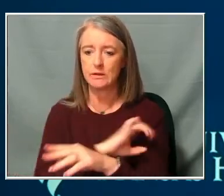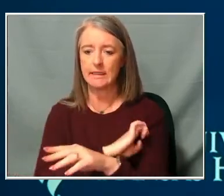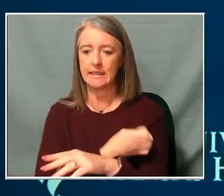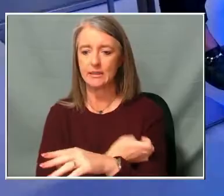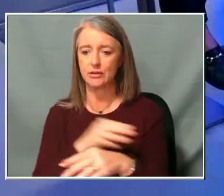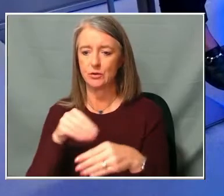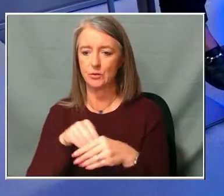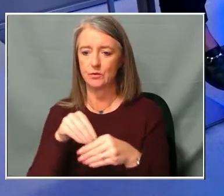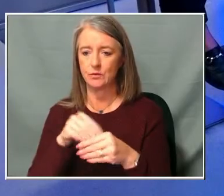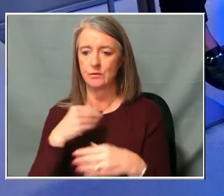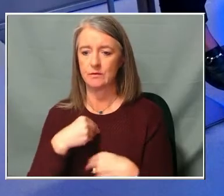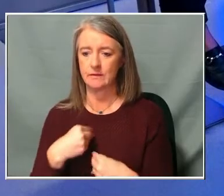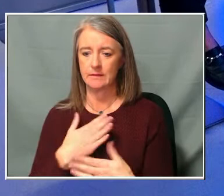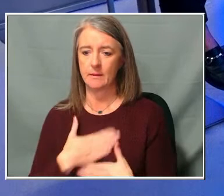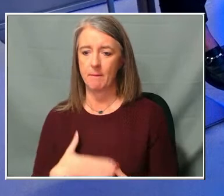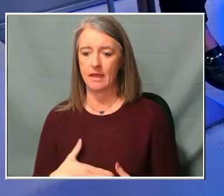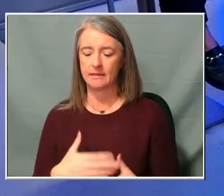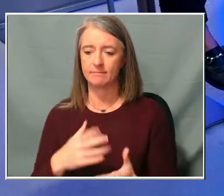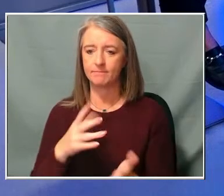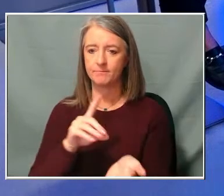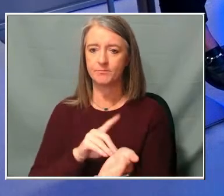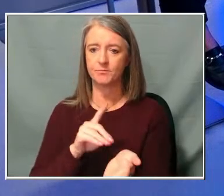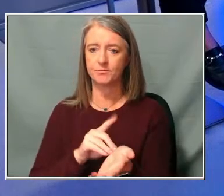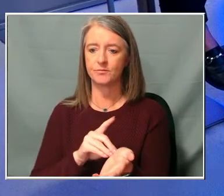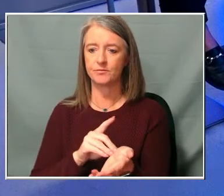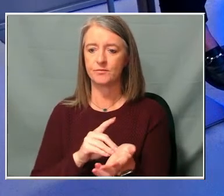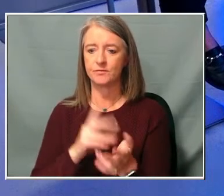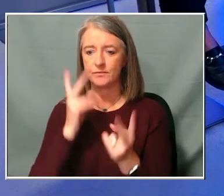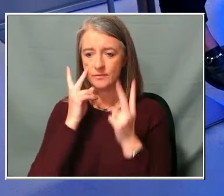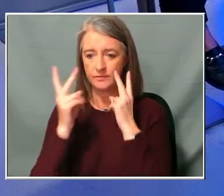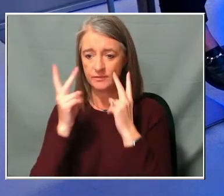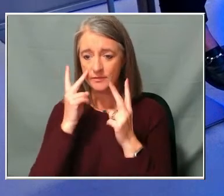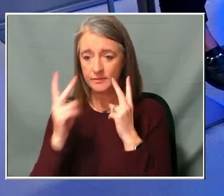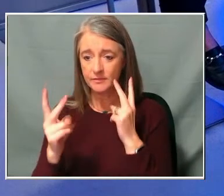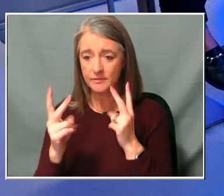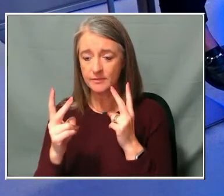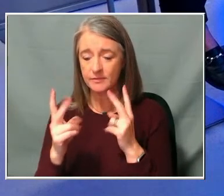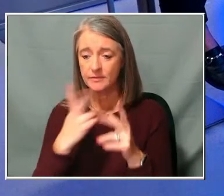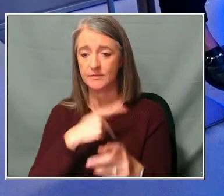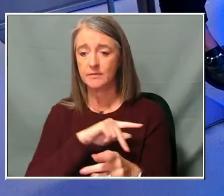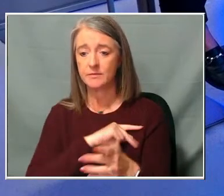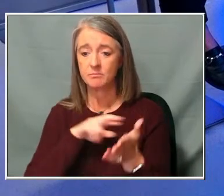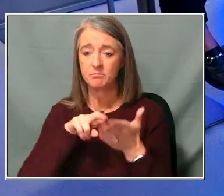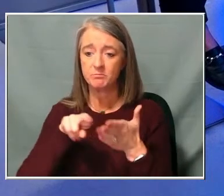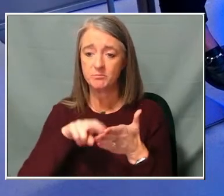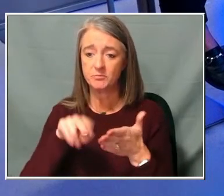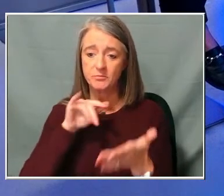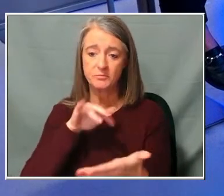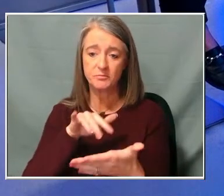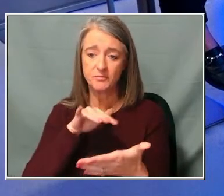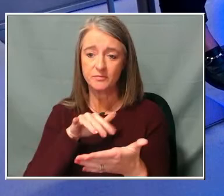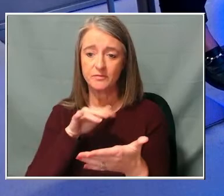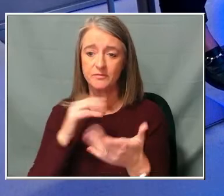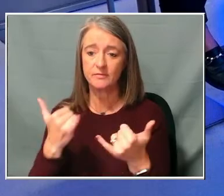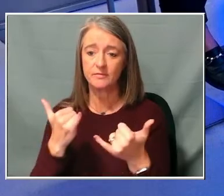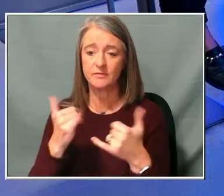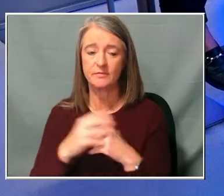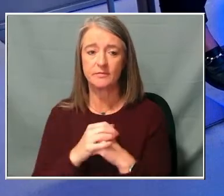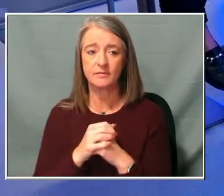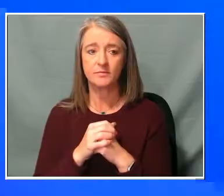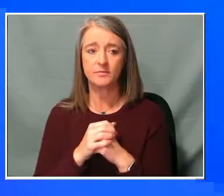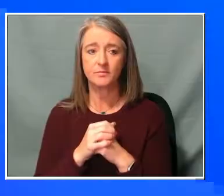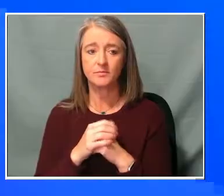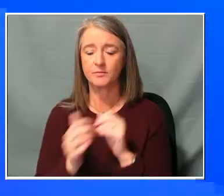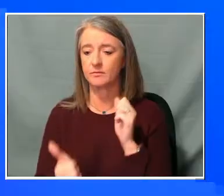bodies. So Doc, tell us a little bit about what you're seeing in research, our own personal research and studies that are out right now. So most